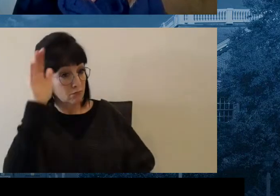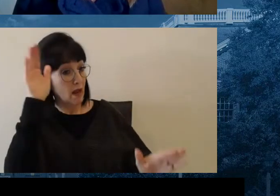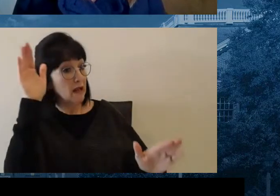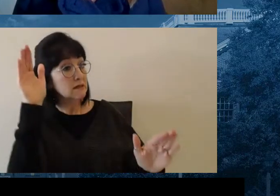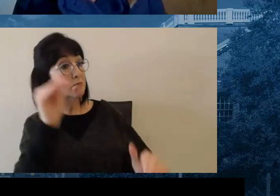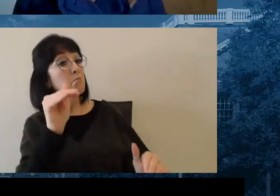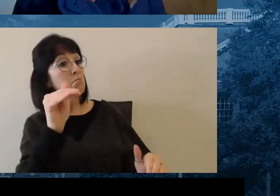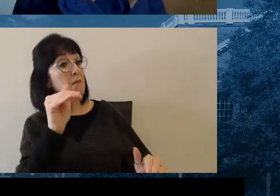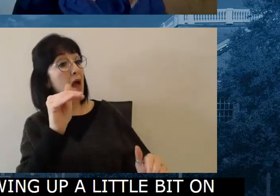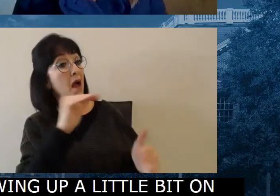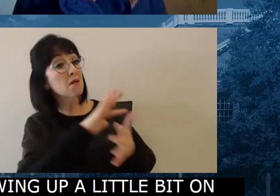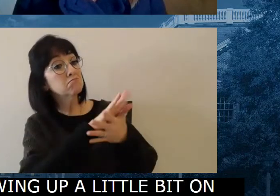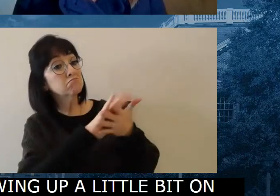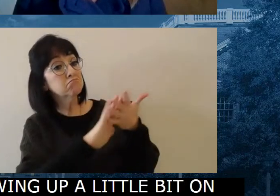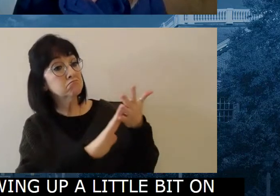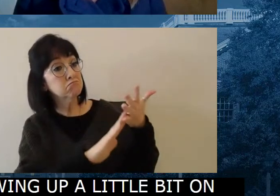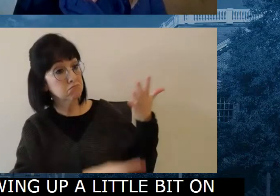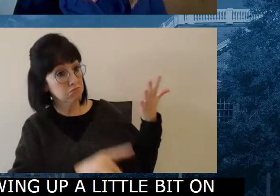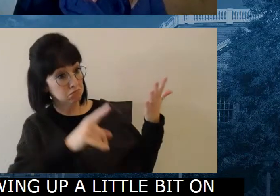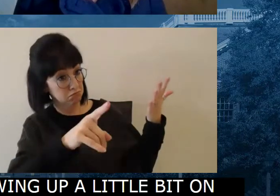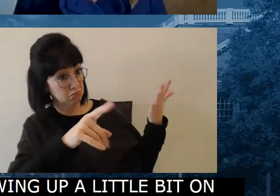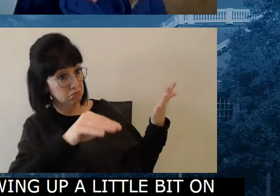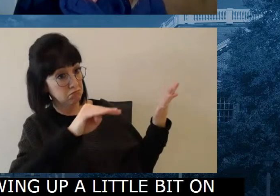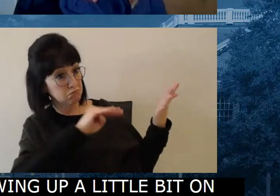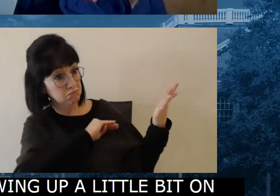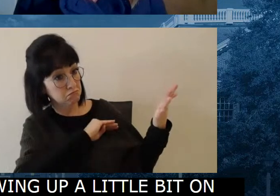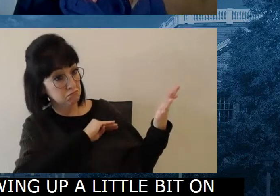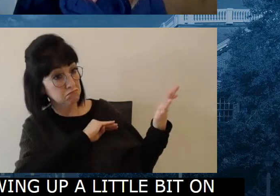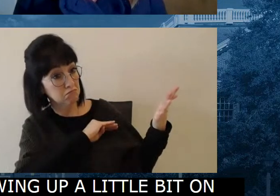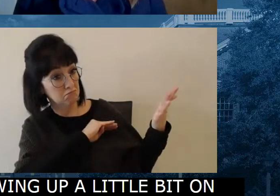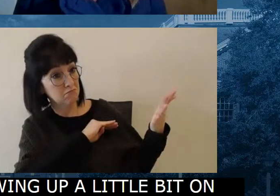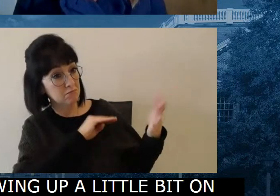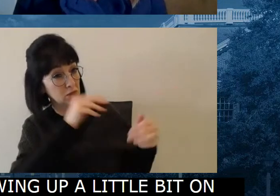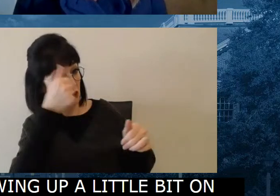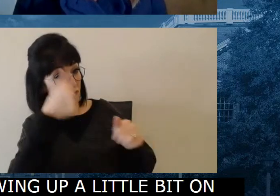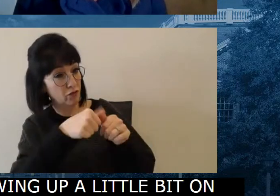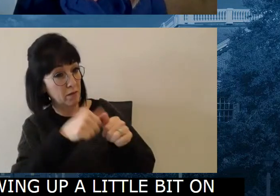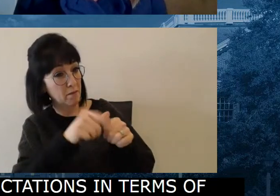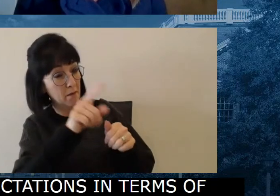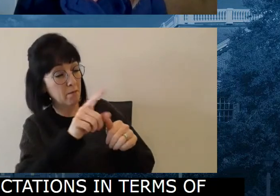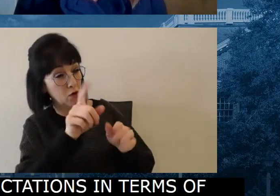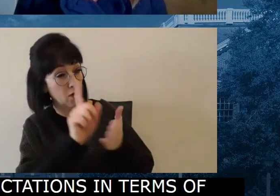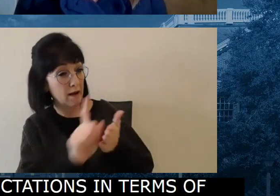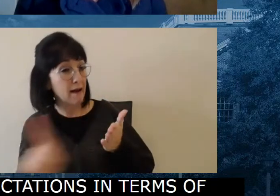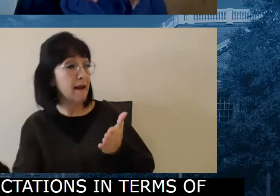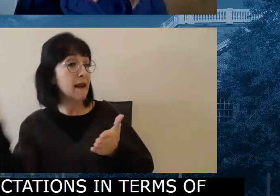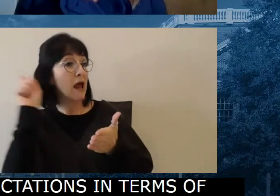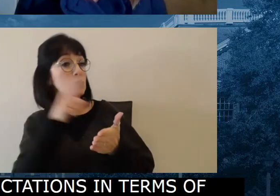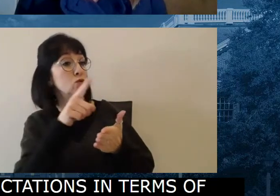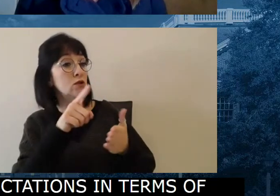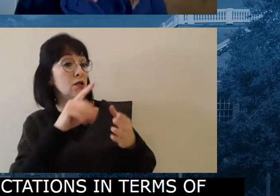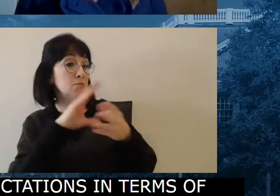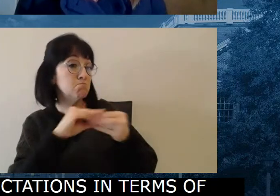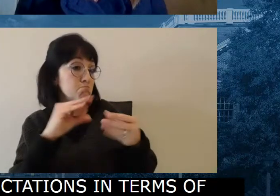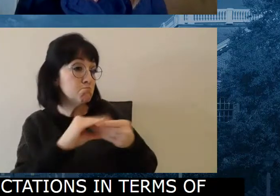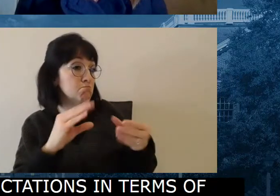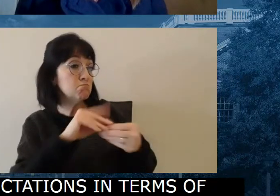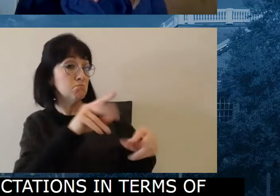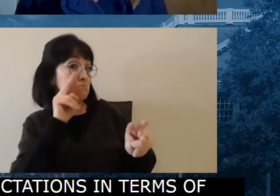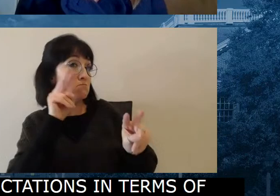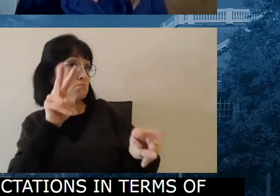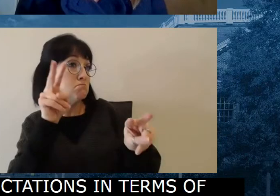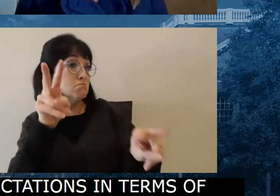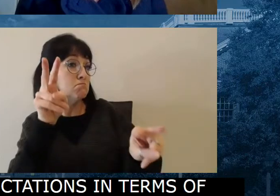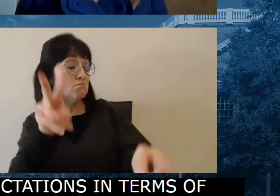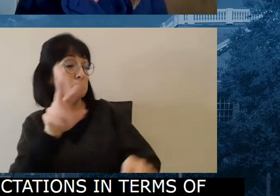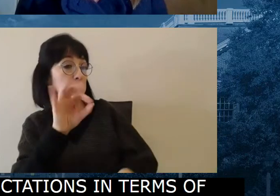what you thought it would be? Maybe the week before, did you do as many doses as you were hoping? And were